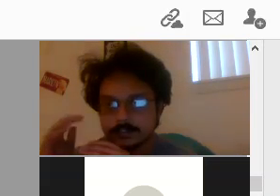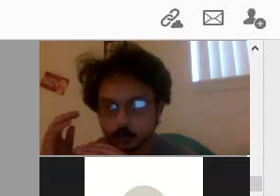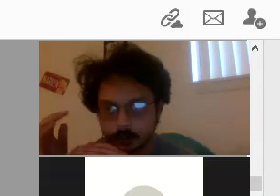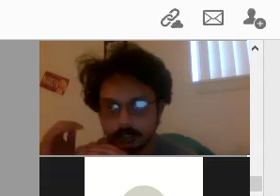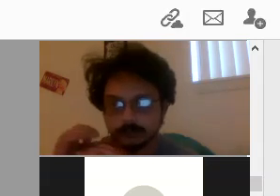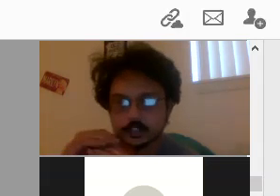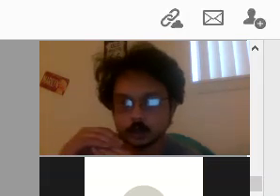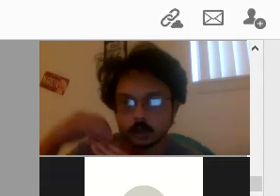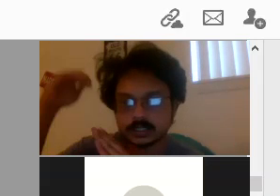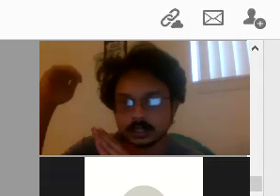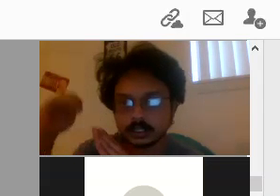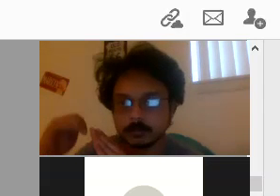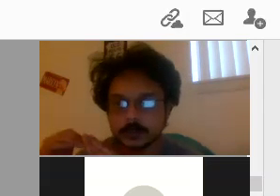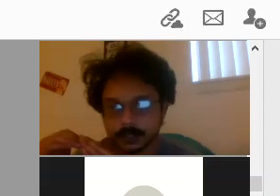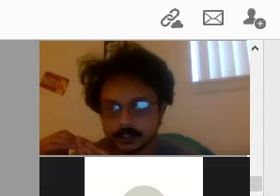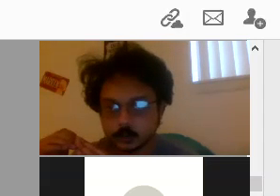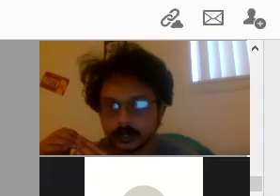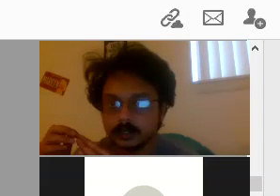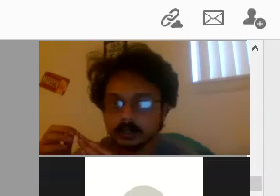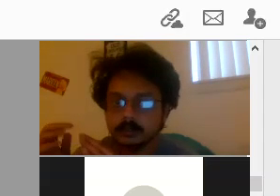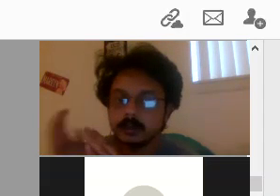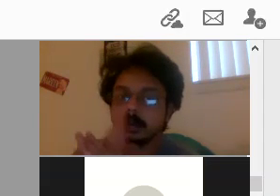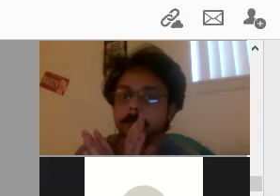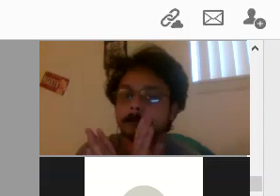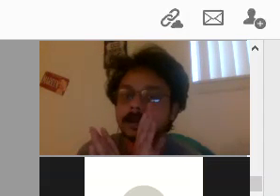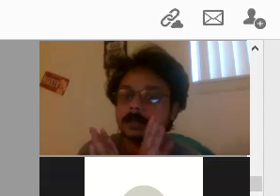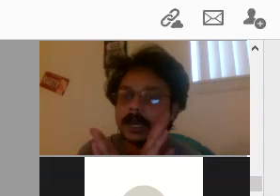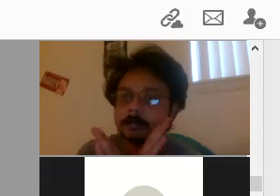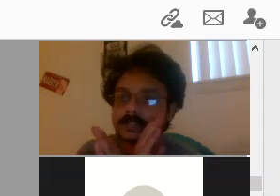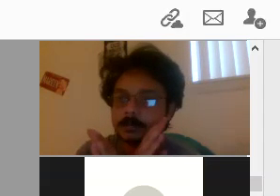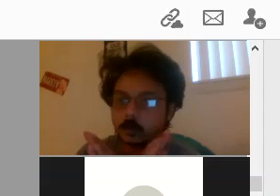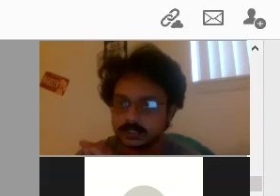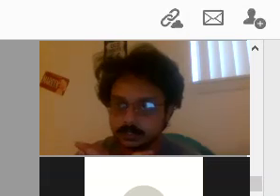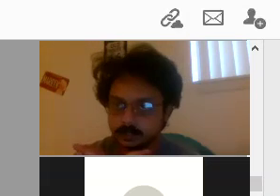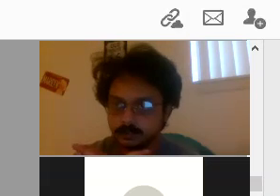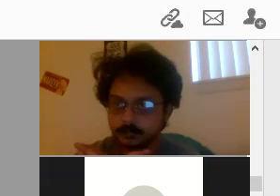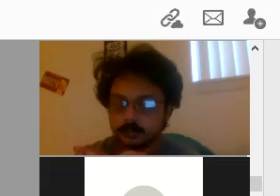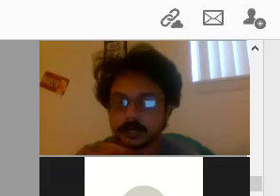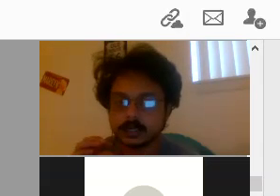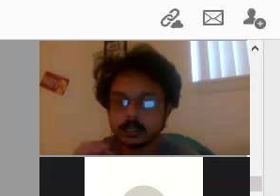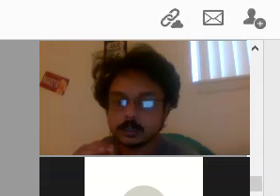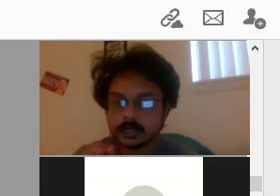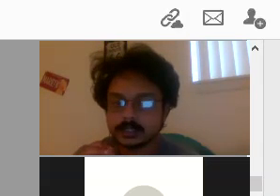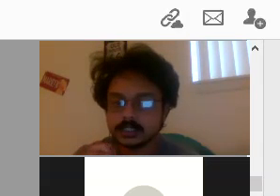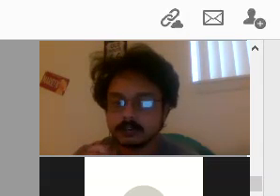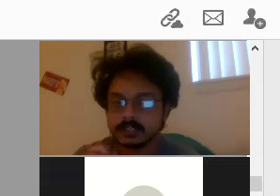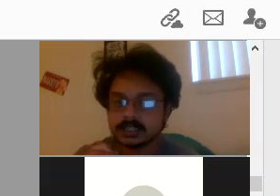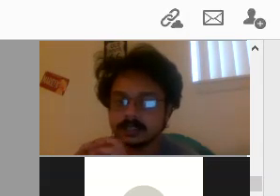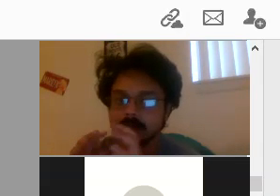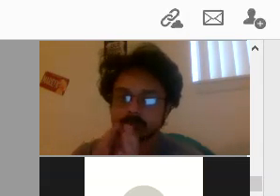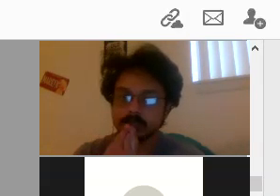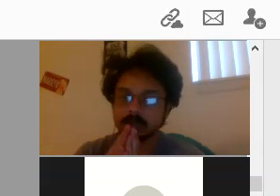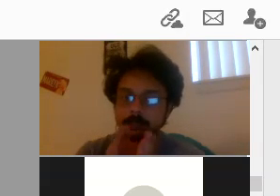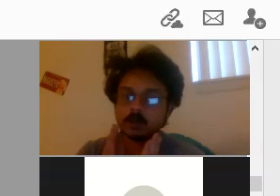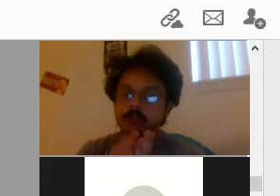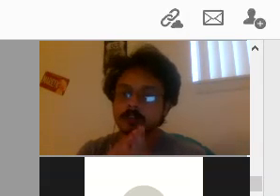of n which grows in the terms of n squared multiplied by some constant, right? So essentially we say